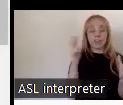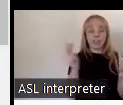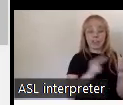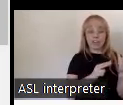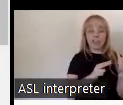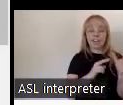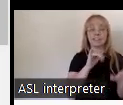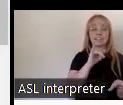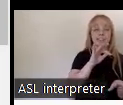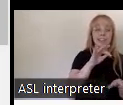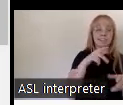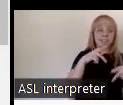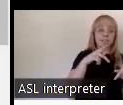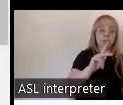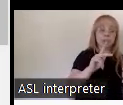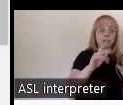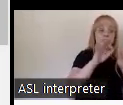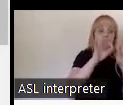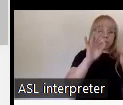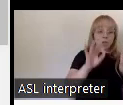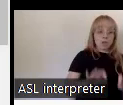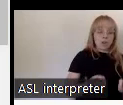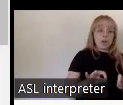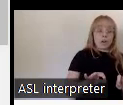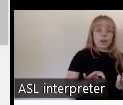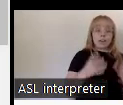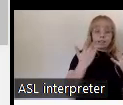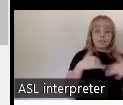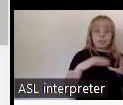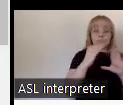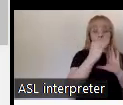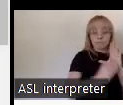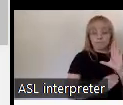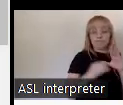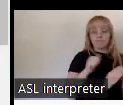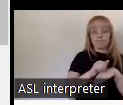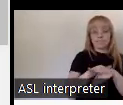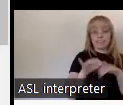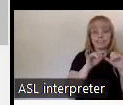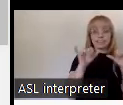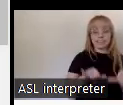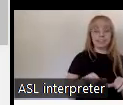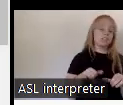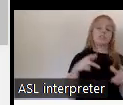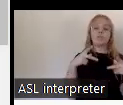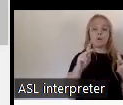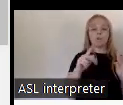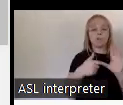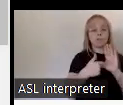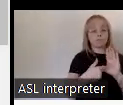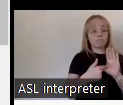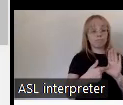not the authorized representative form has been completed and is in the system. So authorized representative